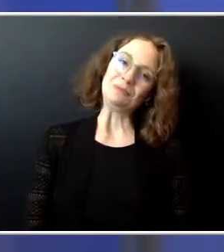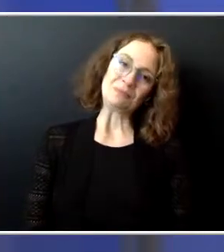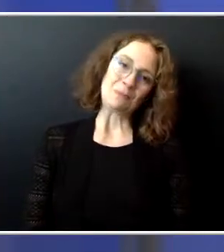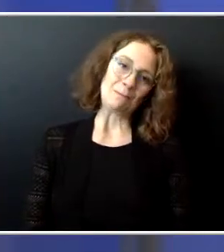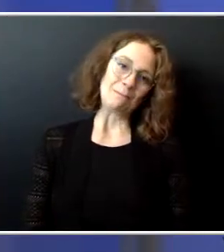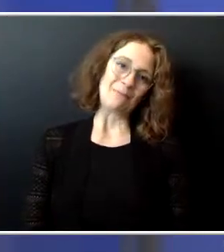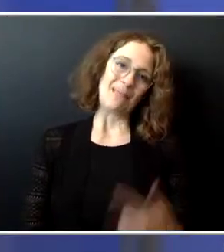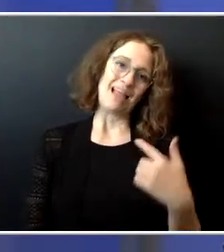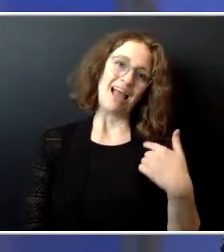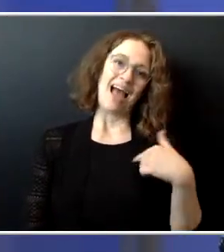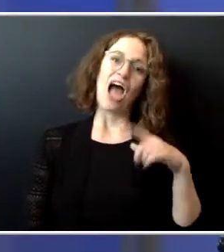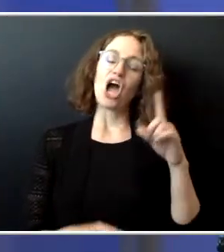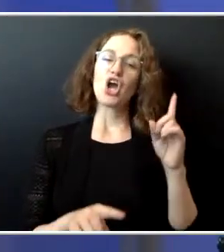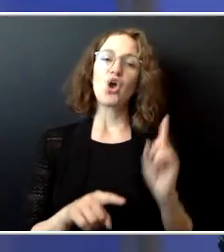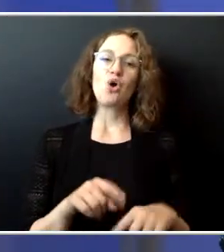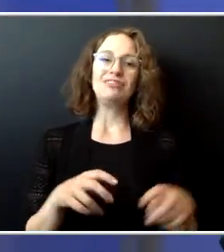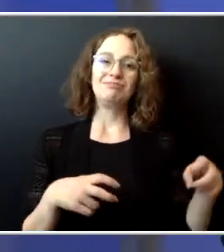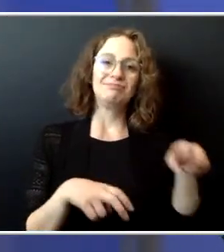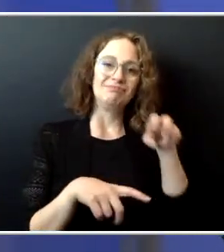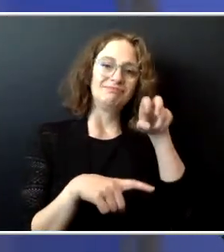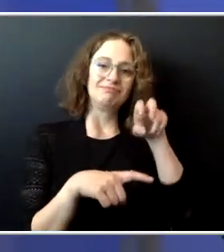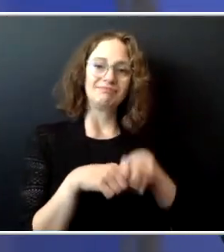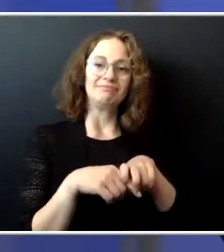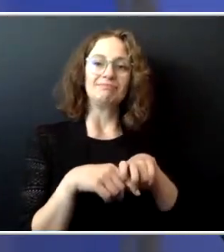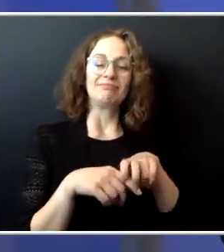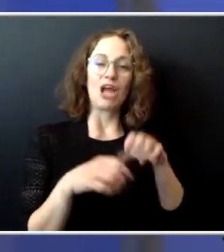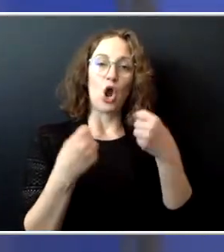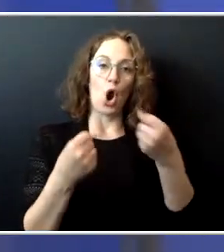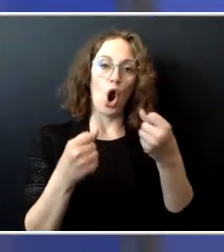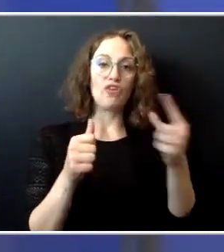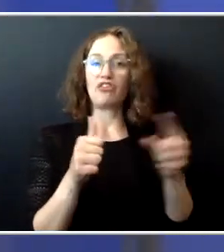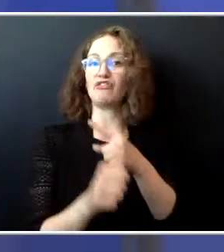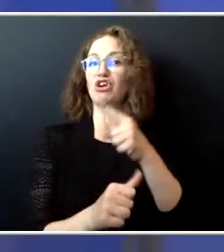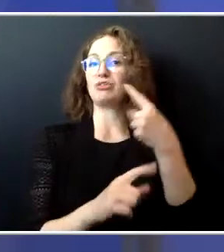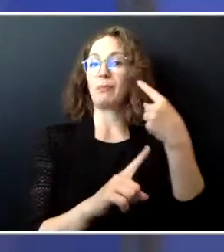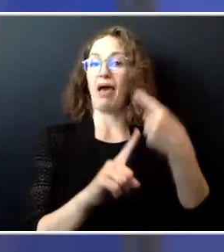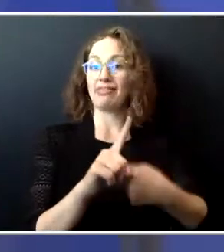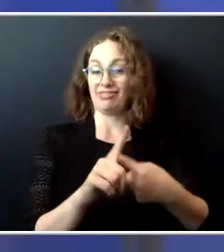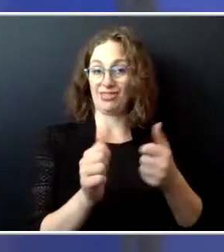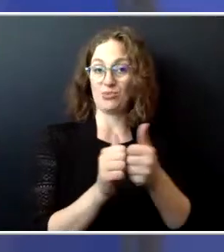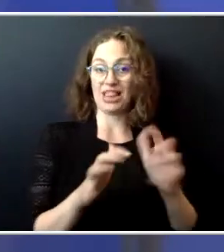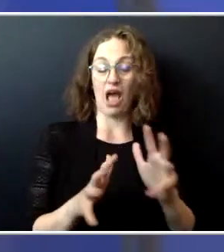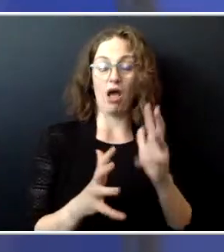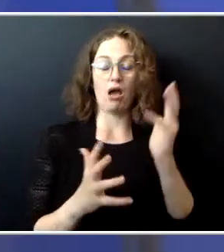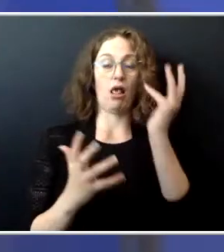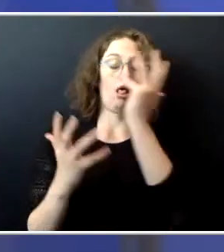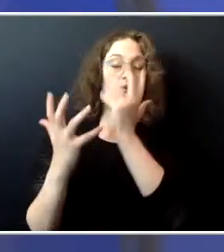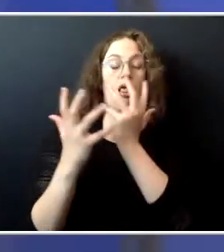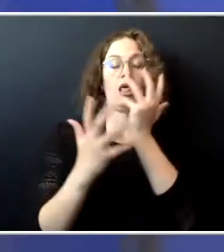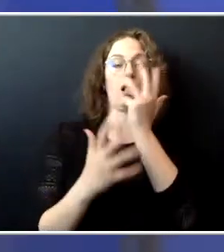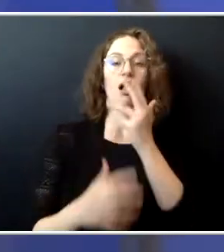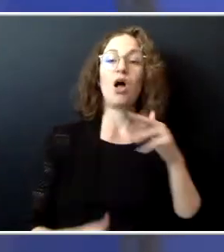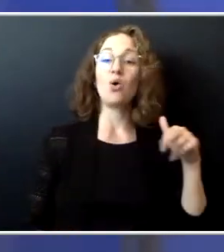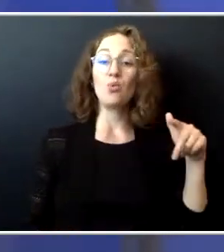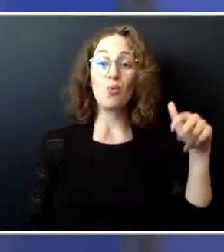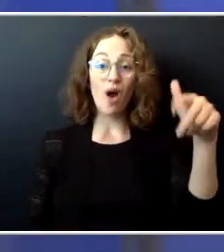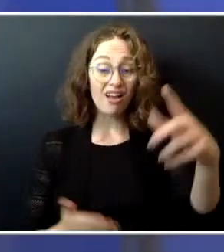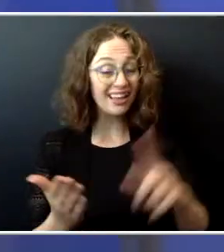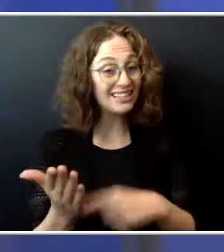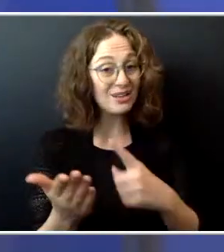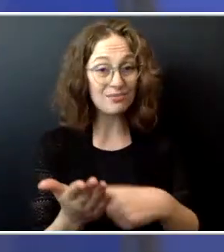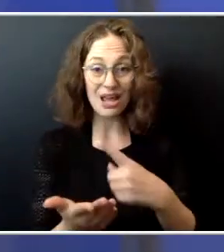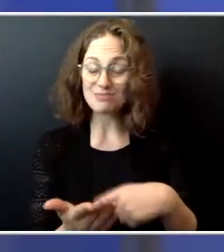first month without getting lightheaded or dizzy. Walking, sometimes I would get dizzy.